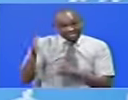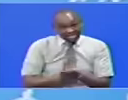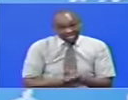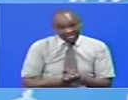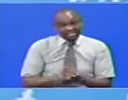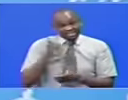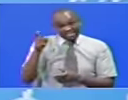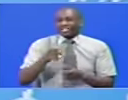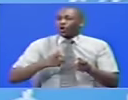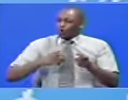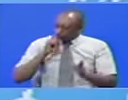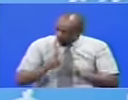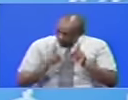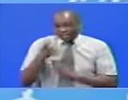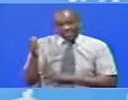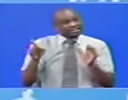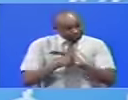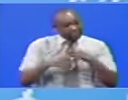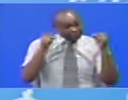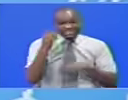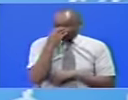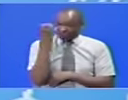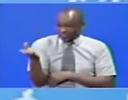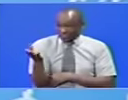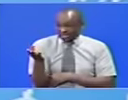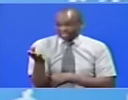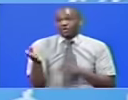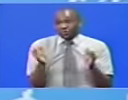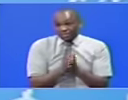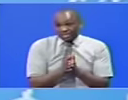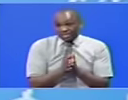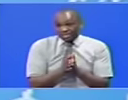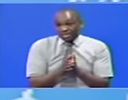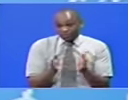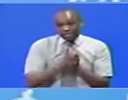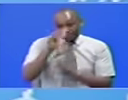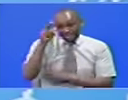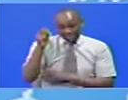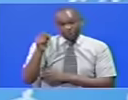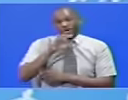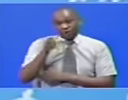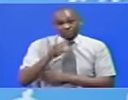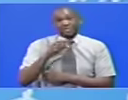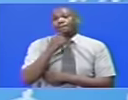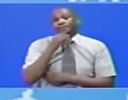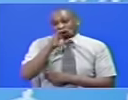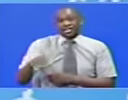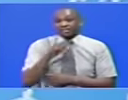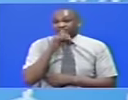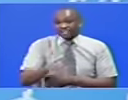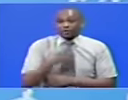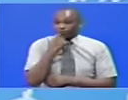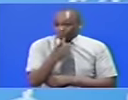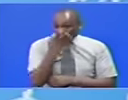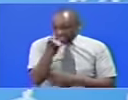is all fireworks. Remember, Deputy President William Ruto and Baringo County Senator Gideon Moi